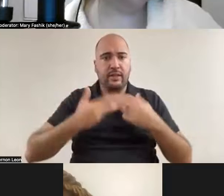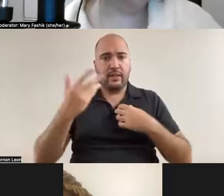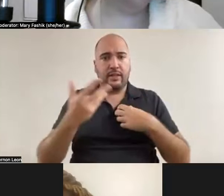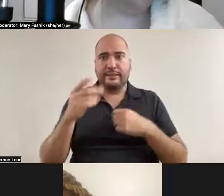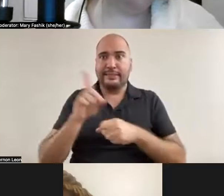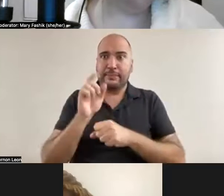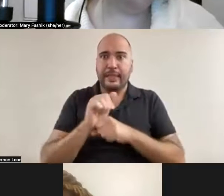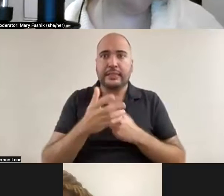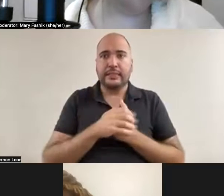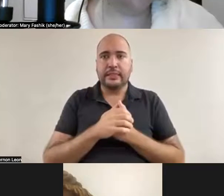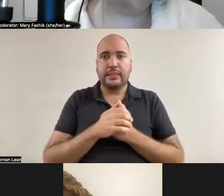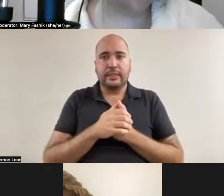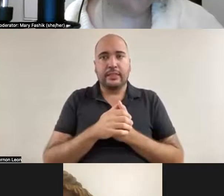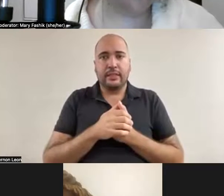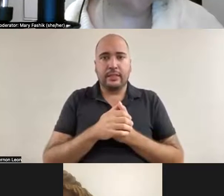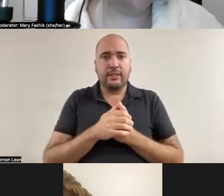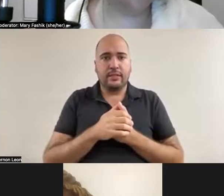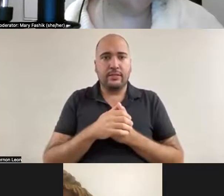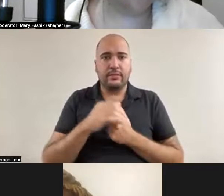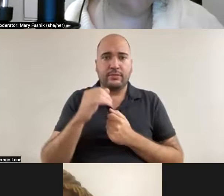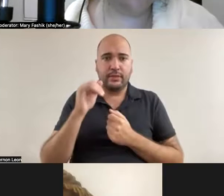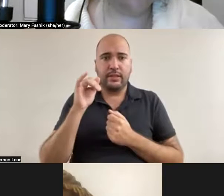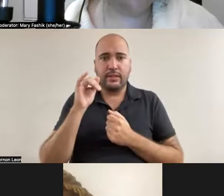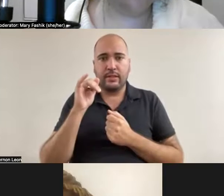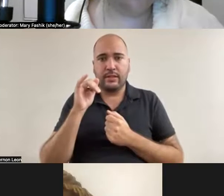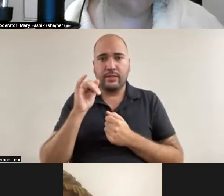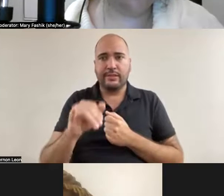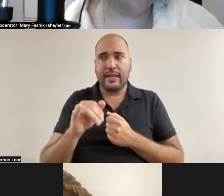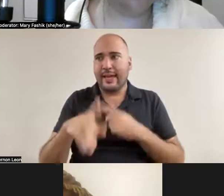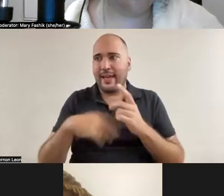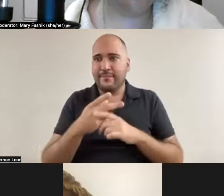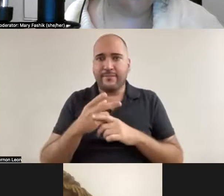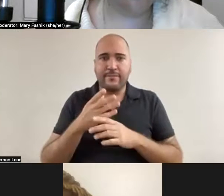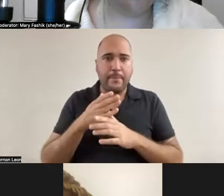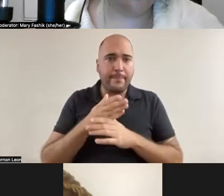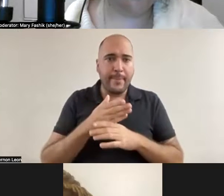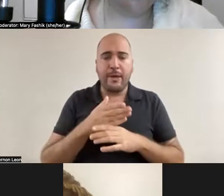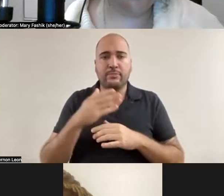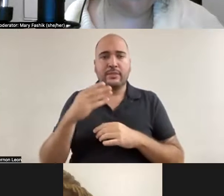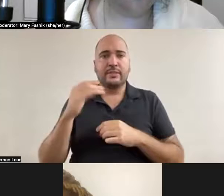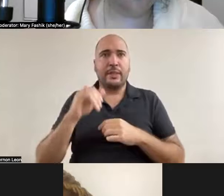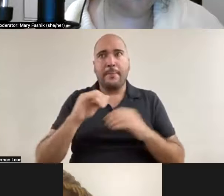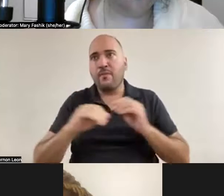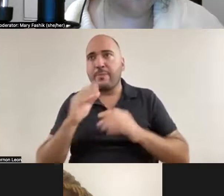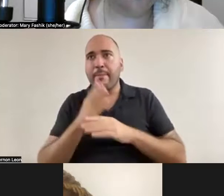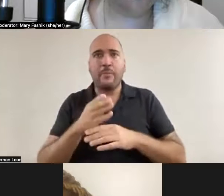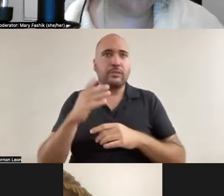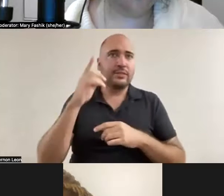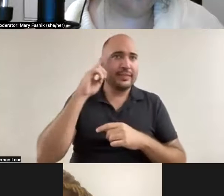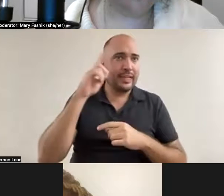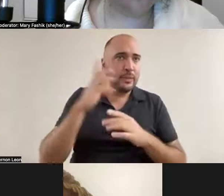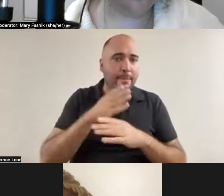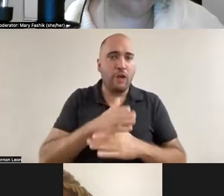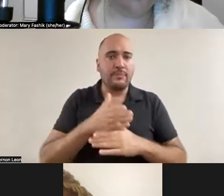disability. There are people with visual impairment, there are people with mobility impairment, there are people